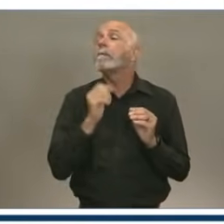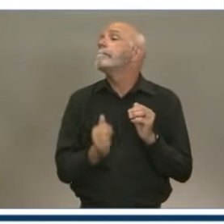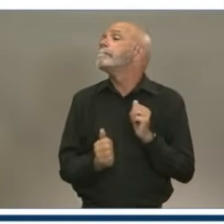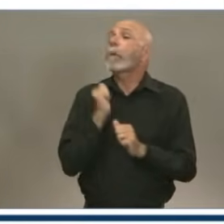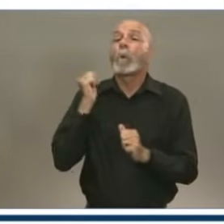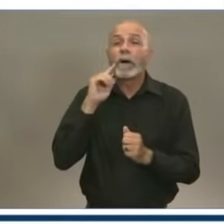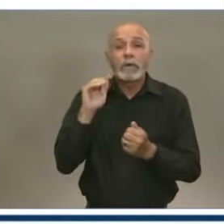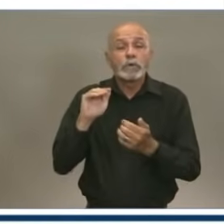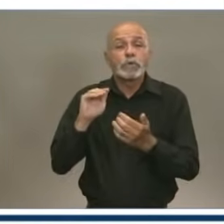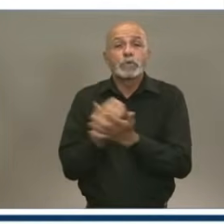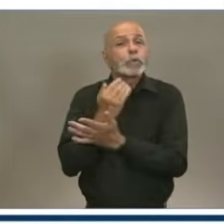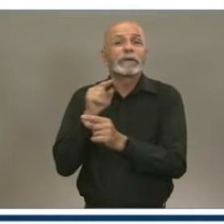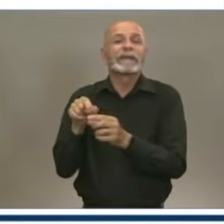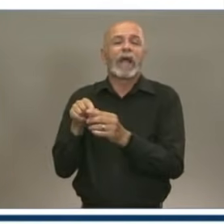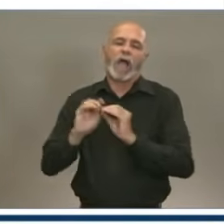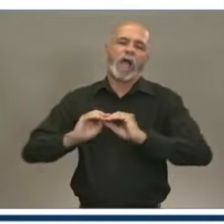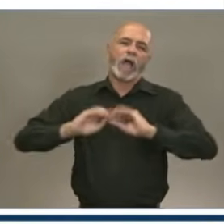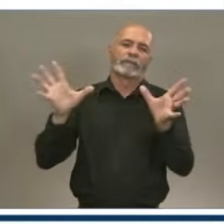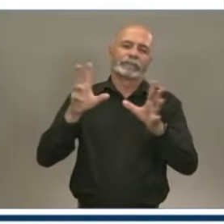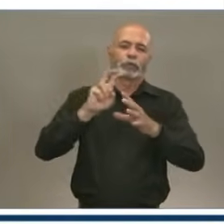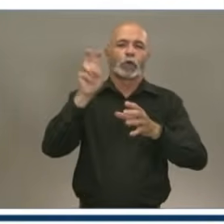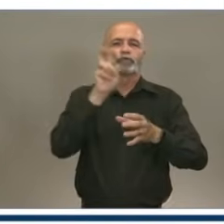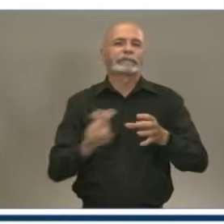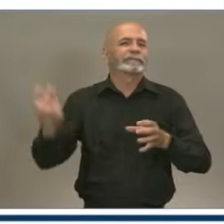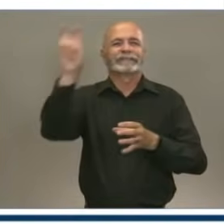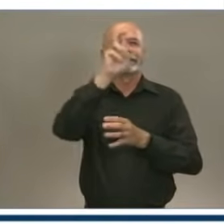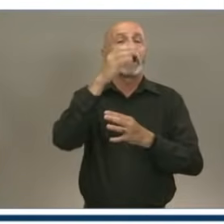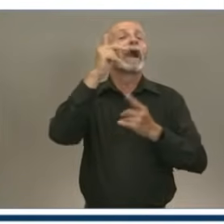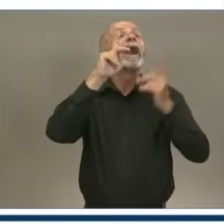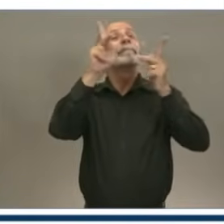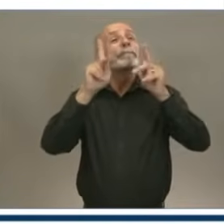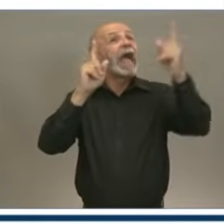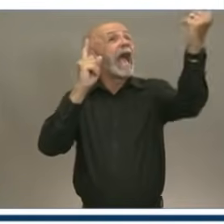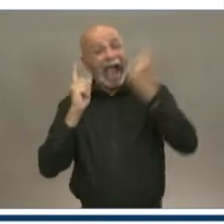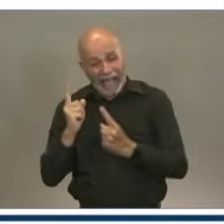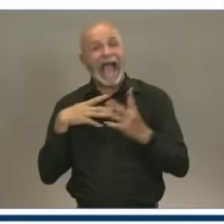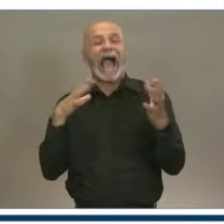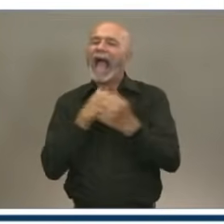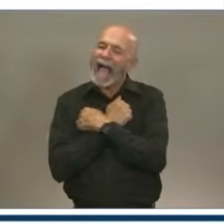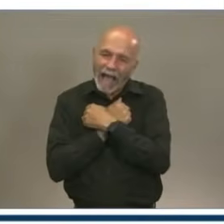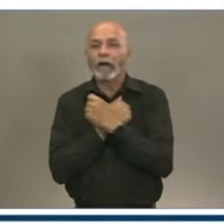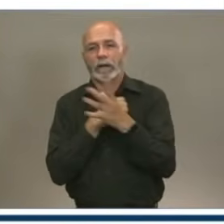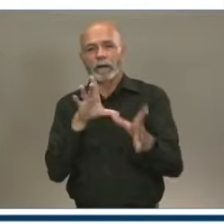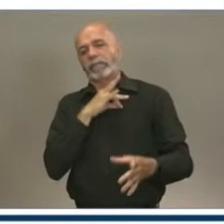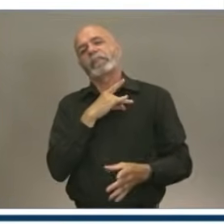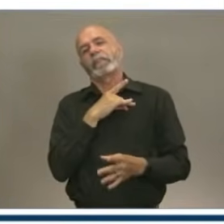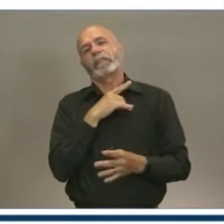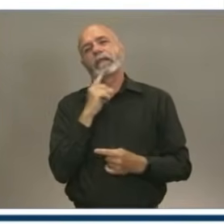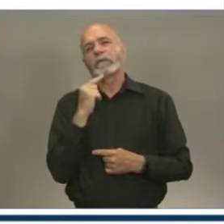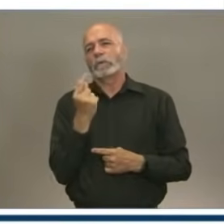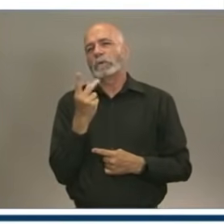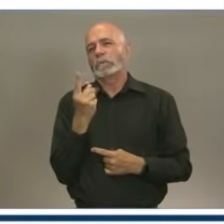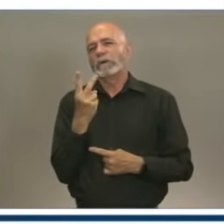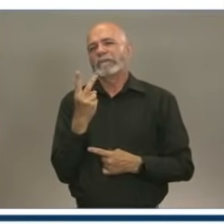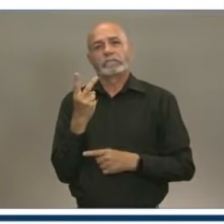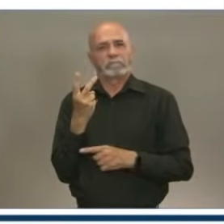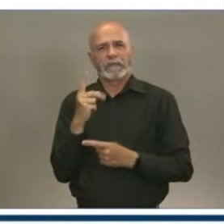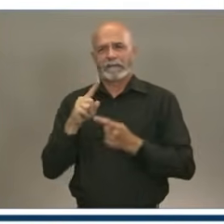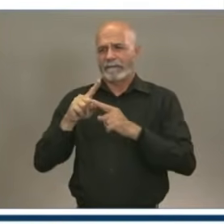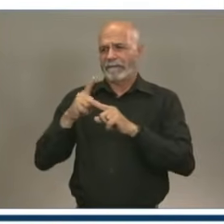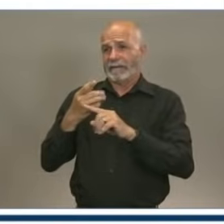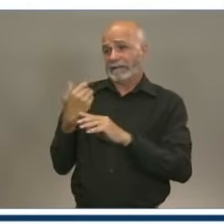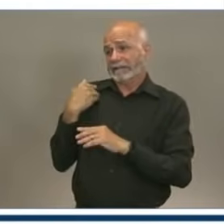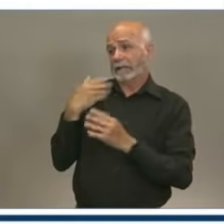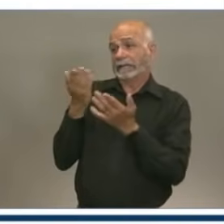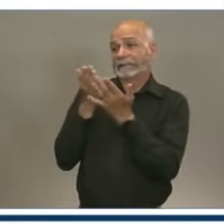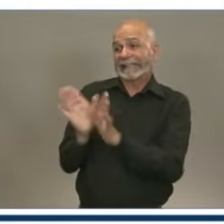to travel or to a known case, and a couple of cases from Sunday are still under investigation. So things are looking good as